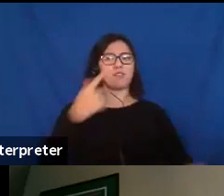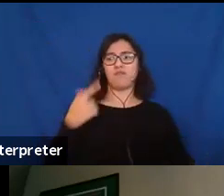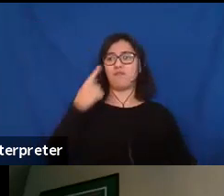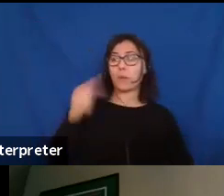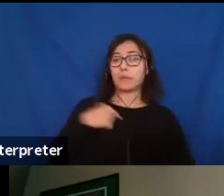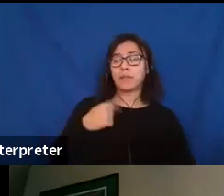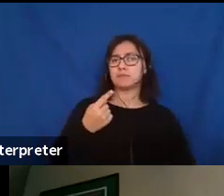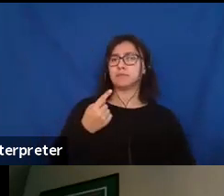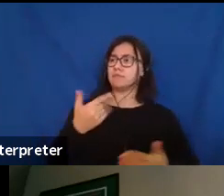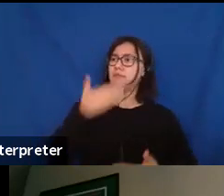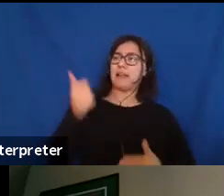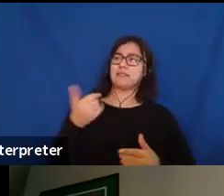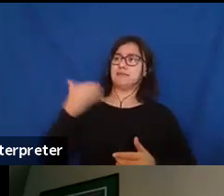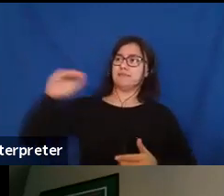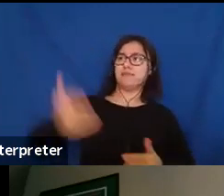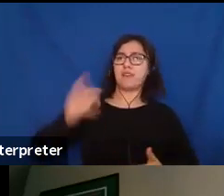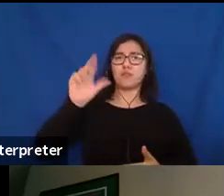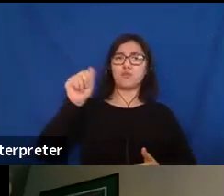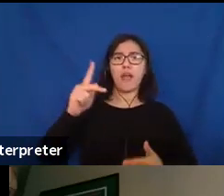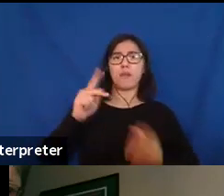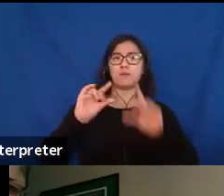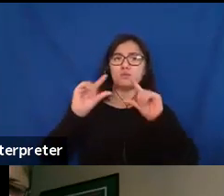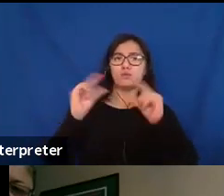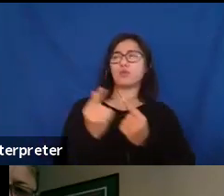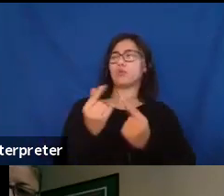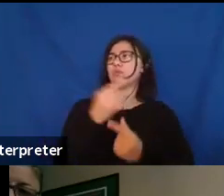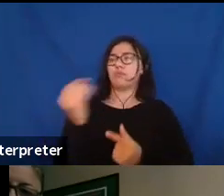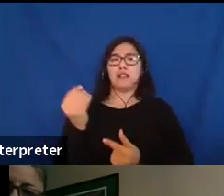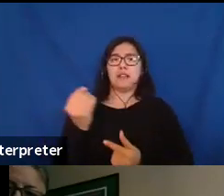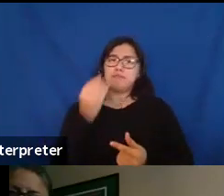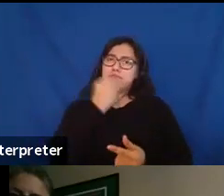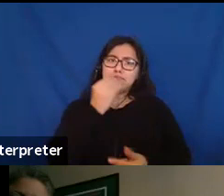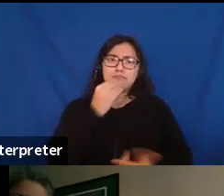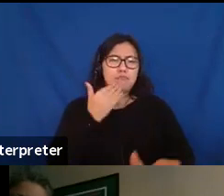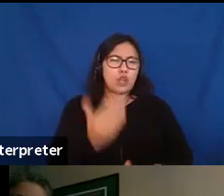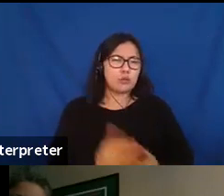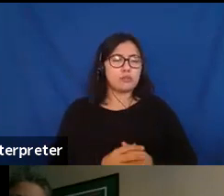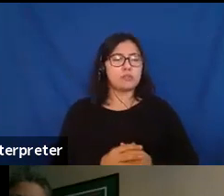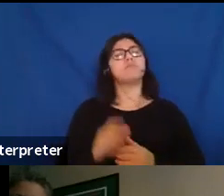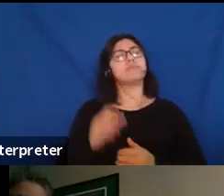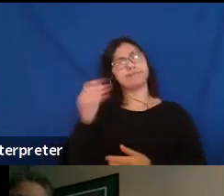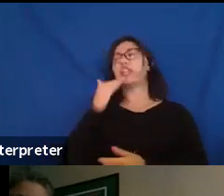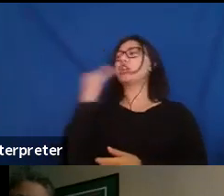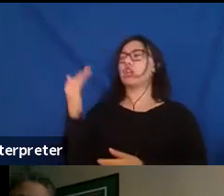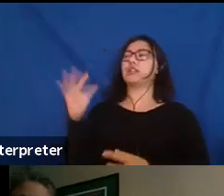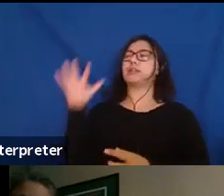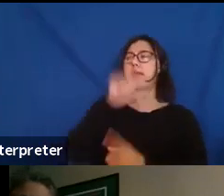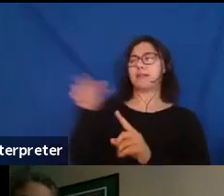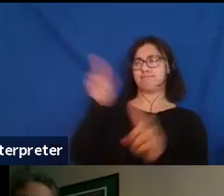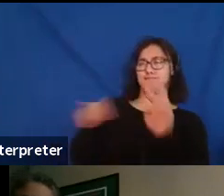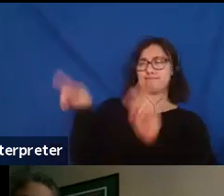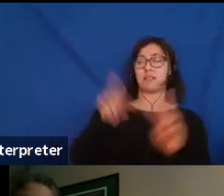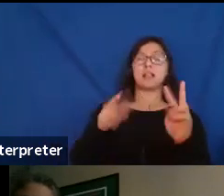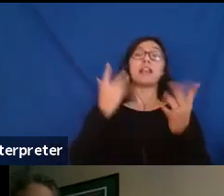Yeah. Okay. Anybody? Thanks, Angela. Anybody want to take a guess at what's going on for Kat? Let's do a little DEI analysis